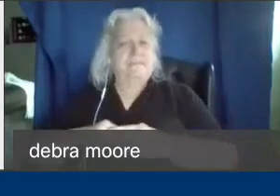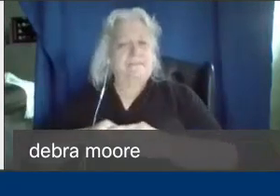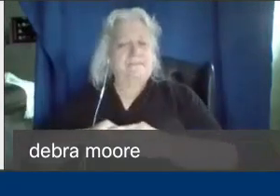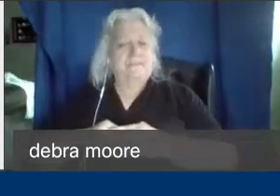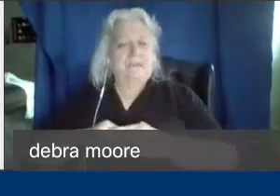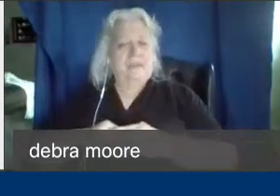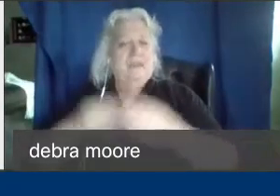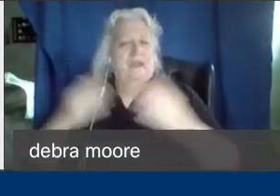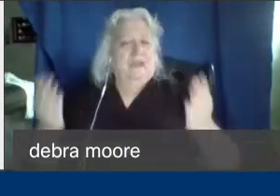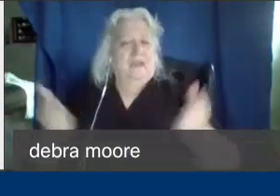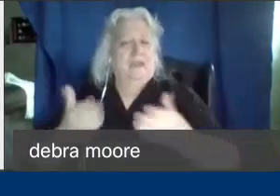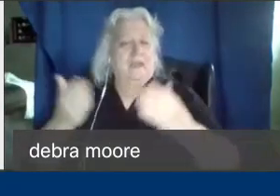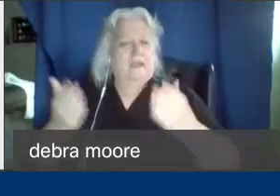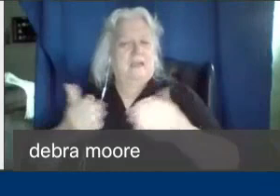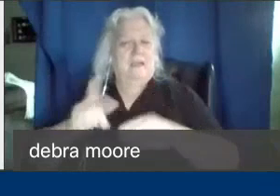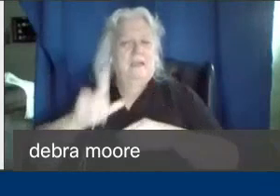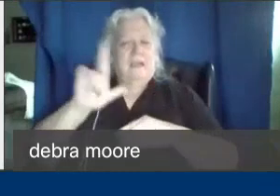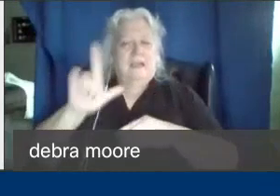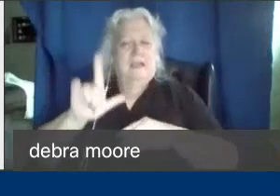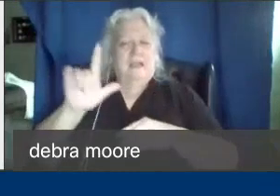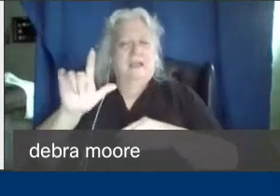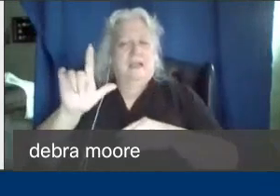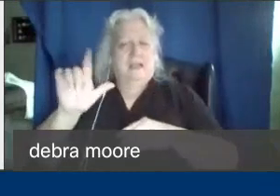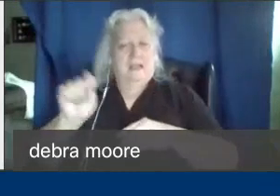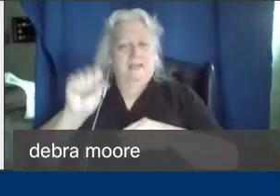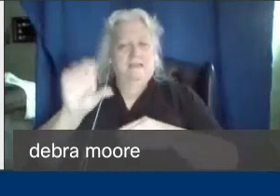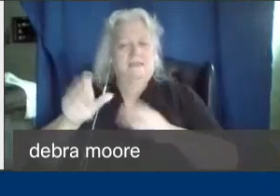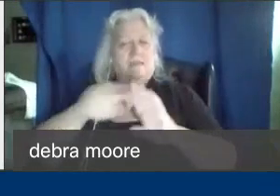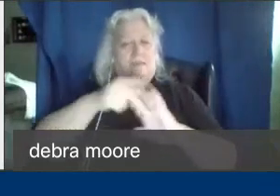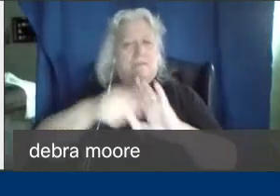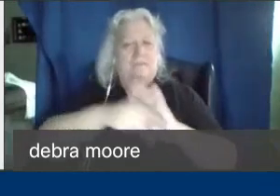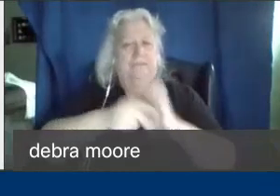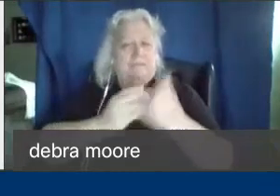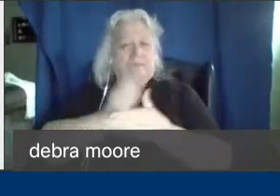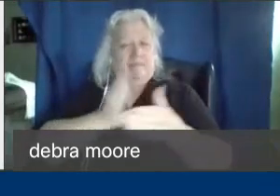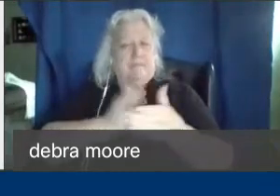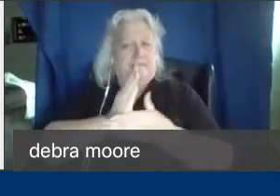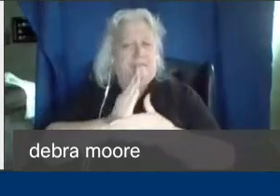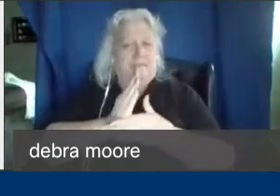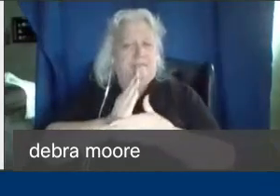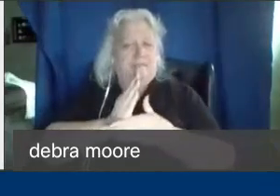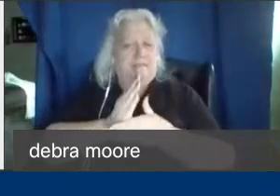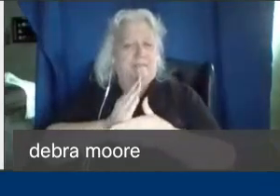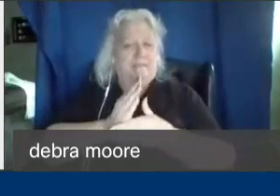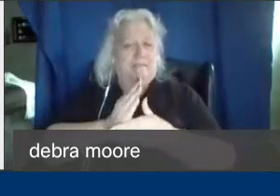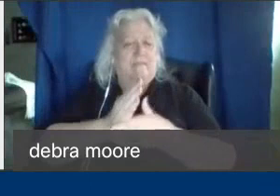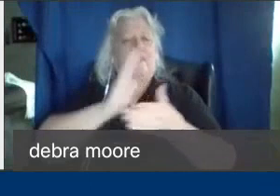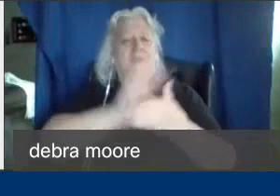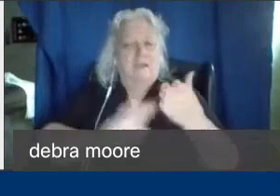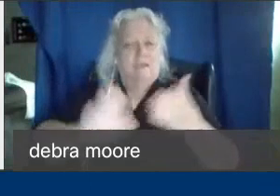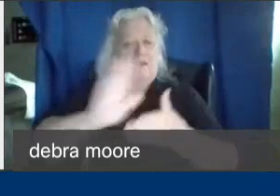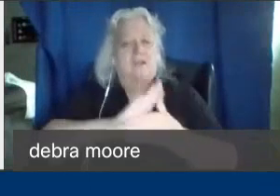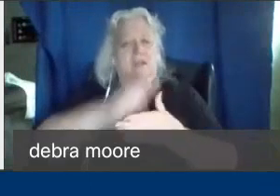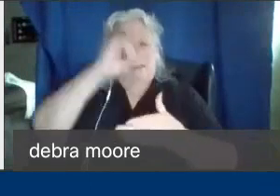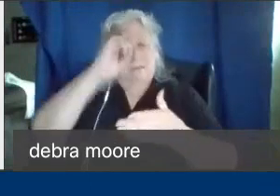So here is the LSC policy, which directly relates to the rights for students with disabilities. The college believes